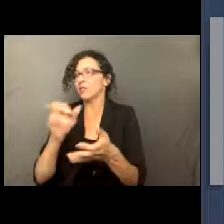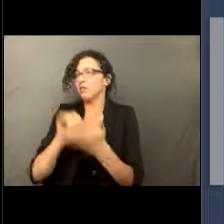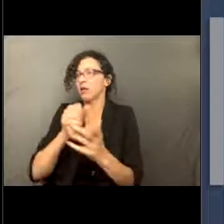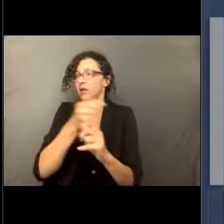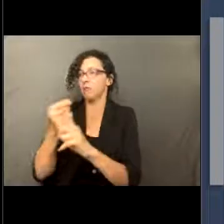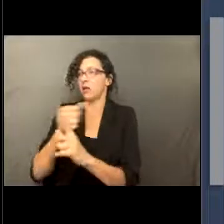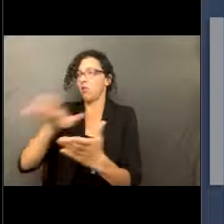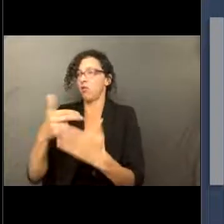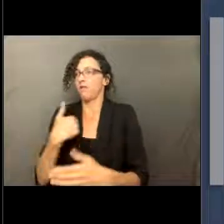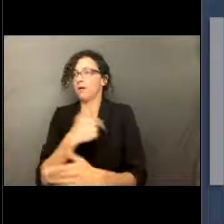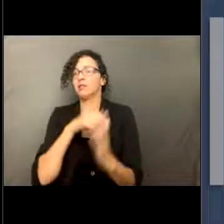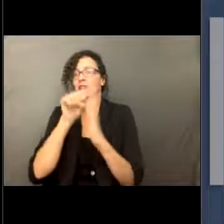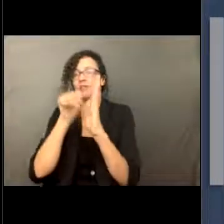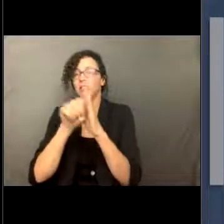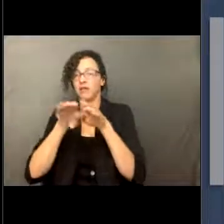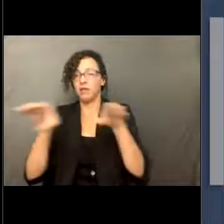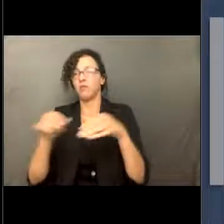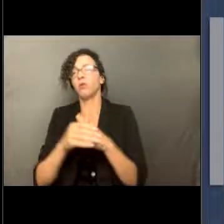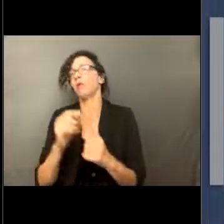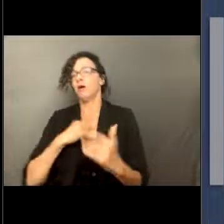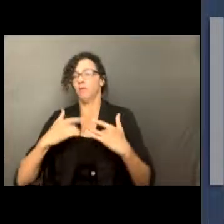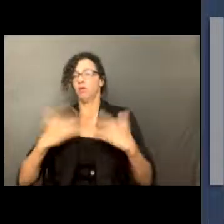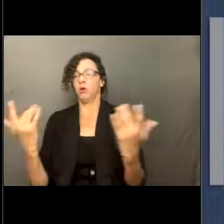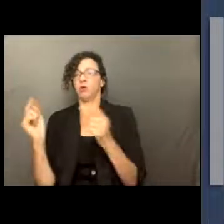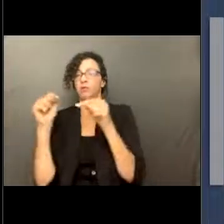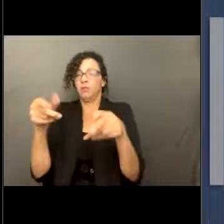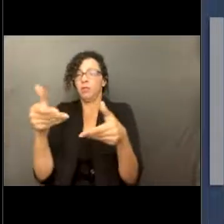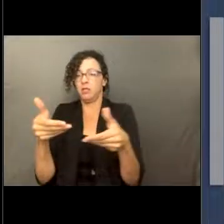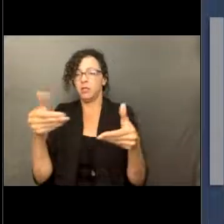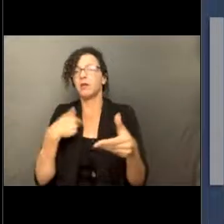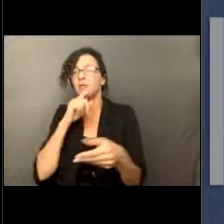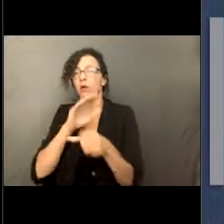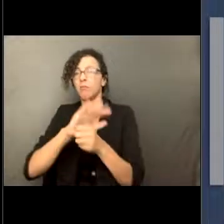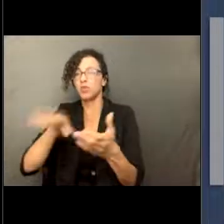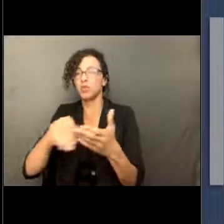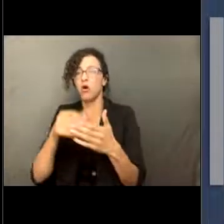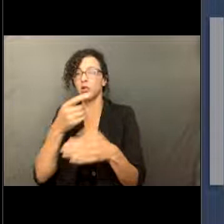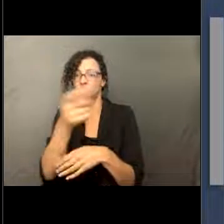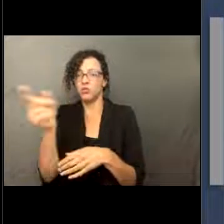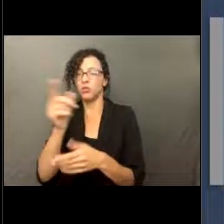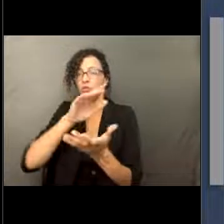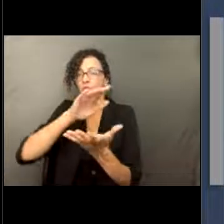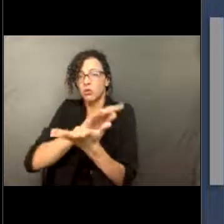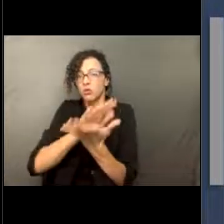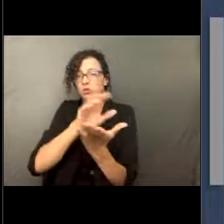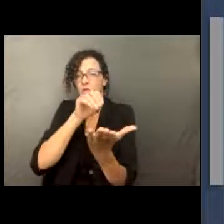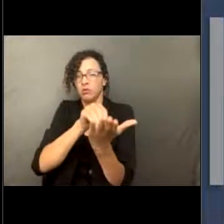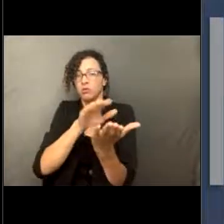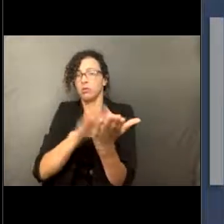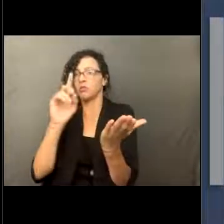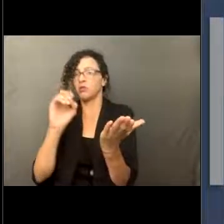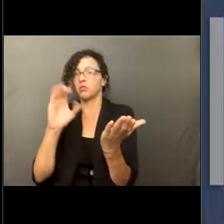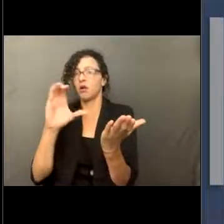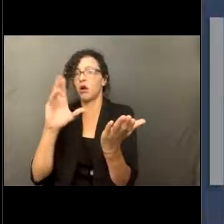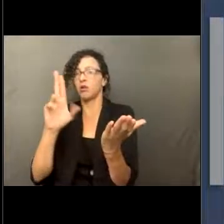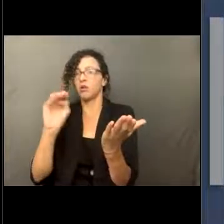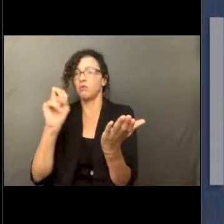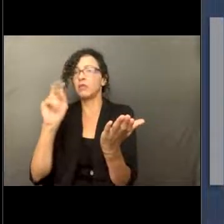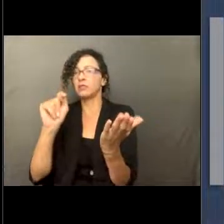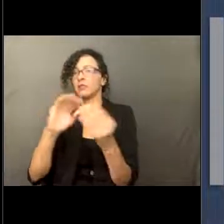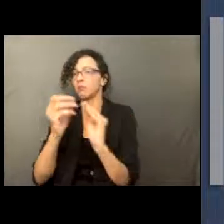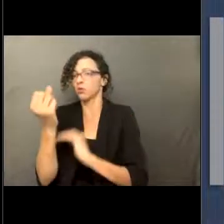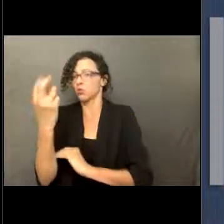here. I've been promising all of you a document, and I've got as a number 12, and thank you to Douglas for getting this in your